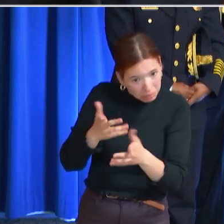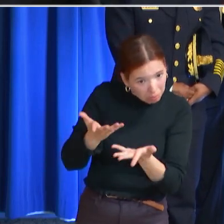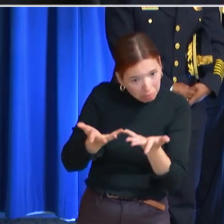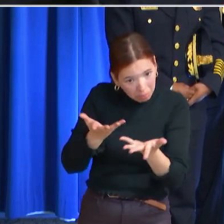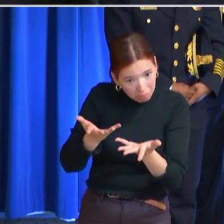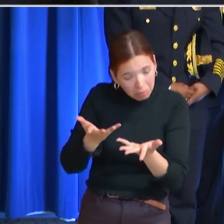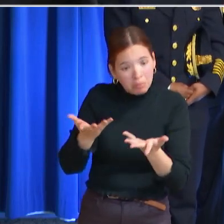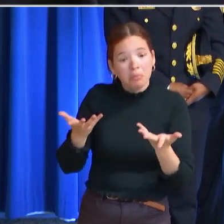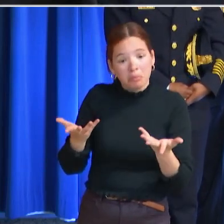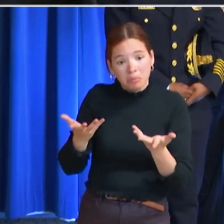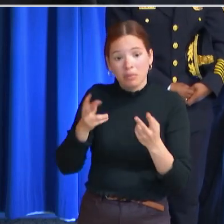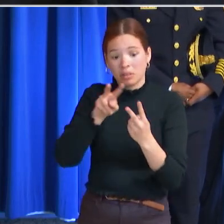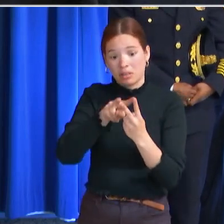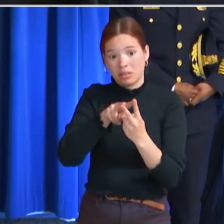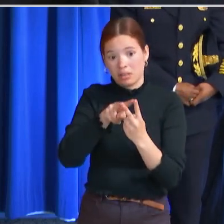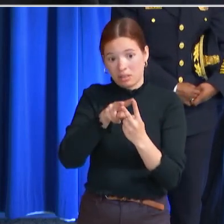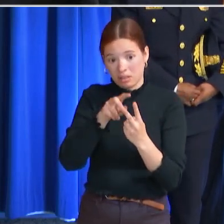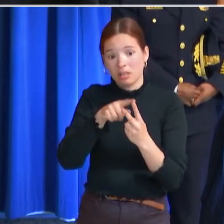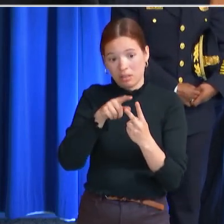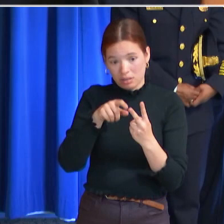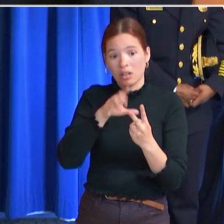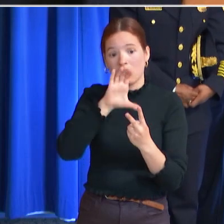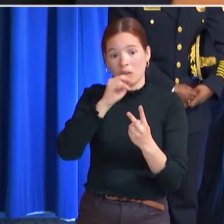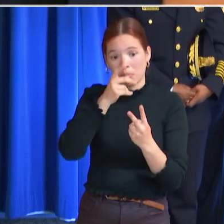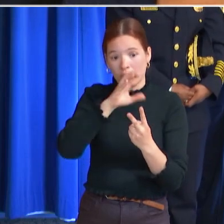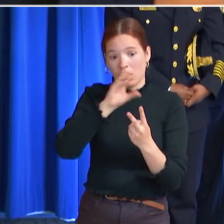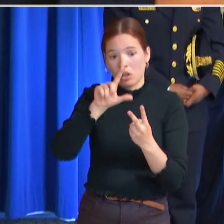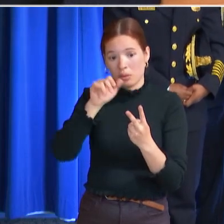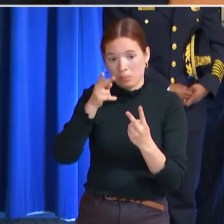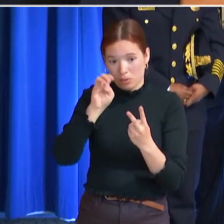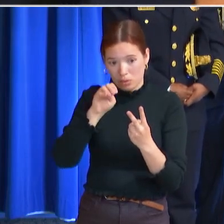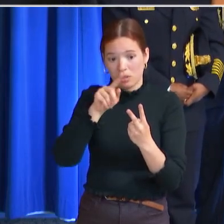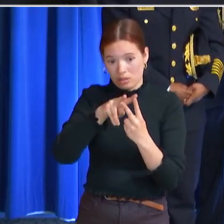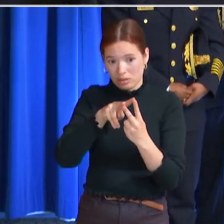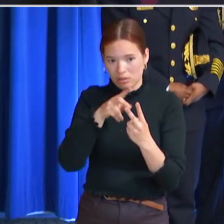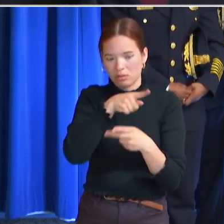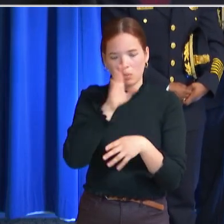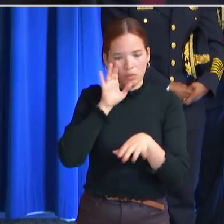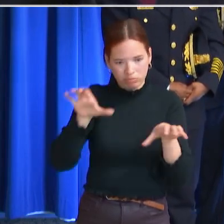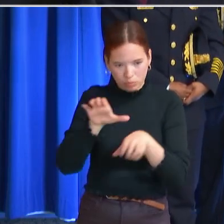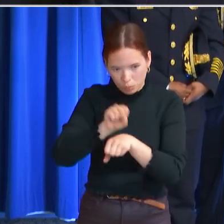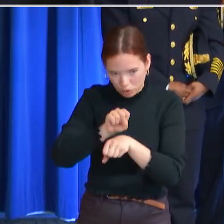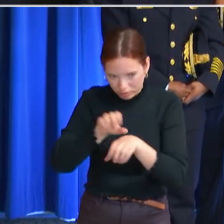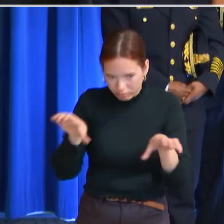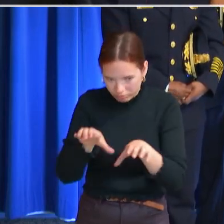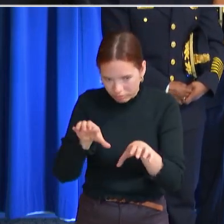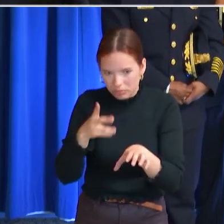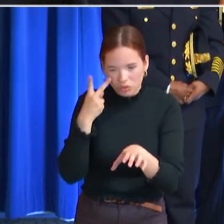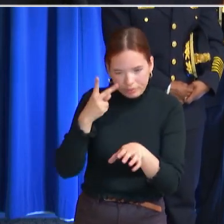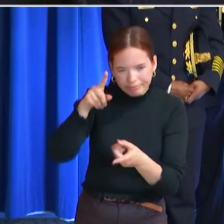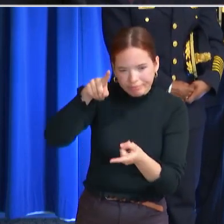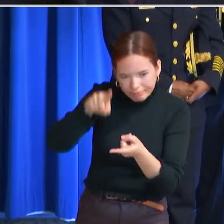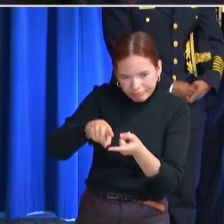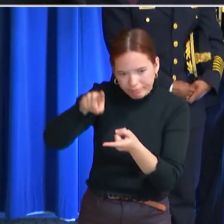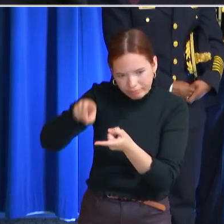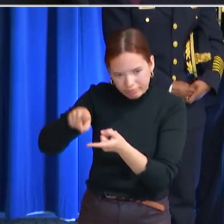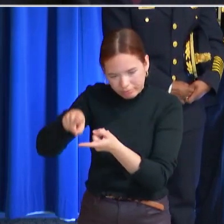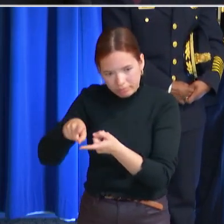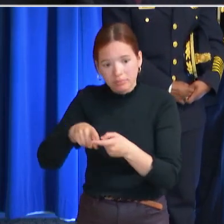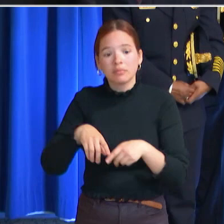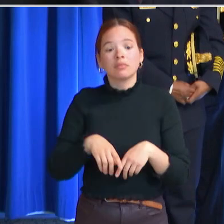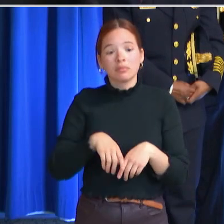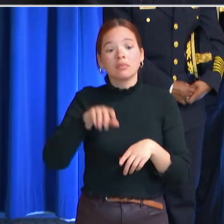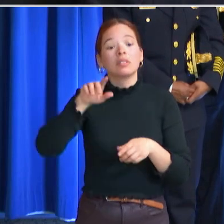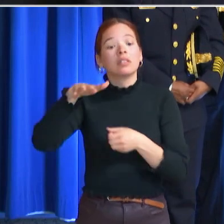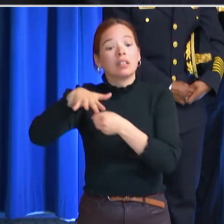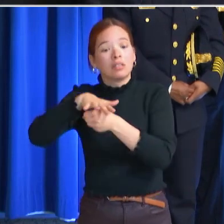with the Metropolitan Police Department. Last year, they were working with the 6th District, who saw reductions in crime over in the 6th District. We kind of did this on a